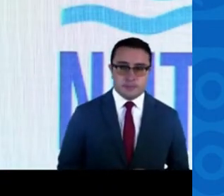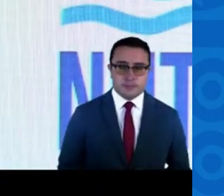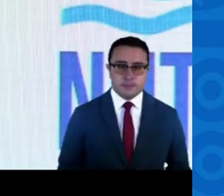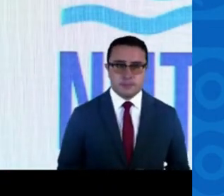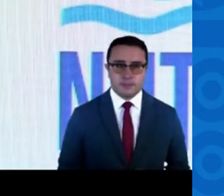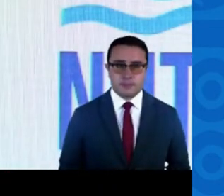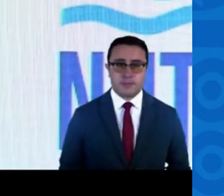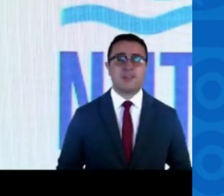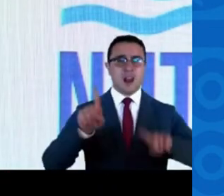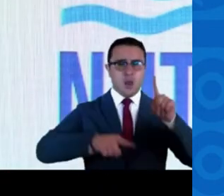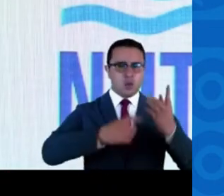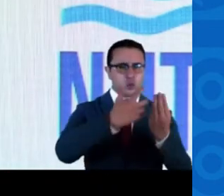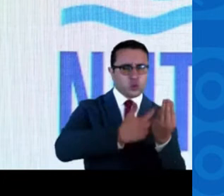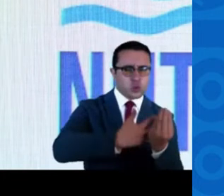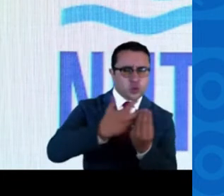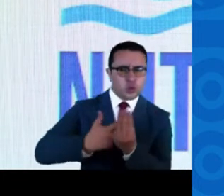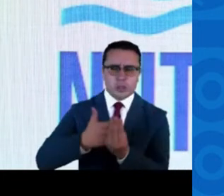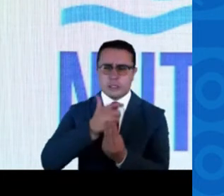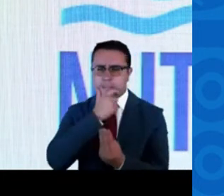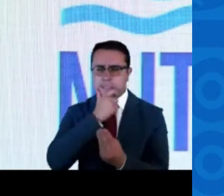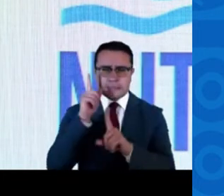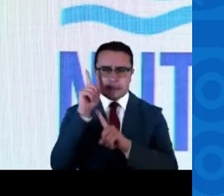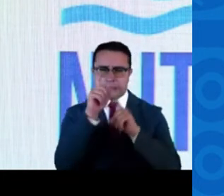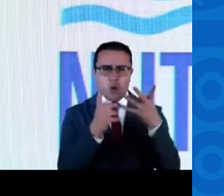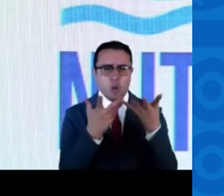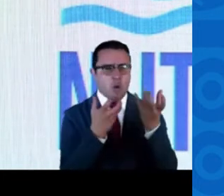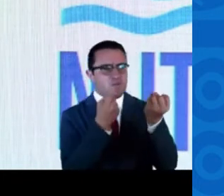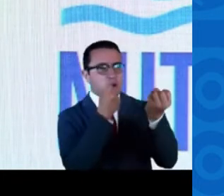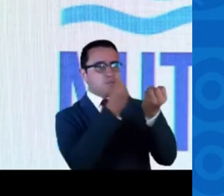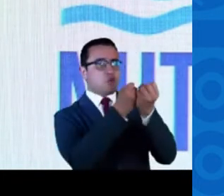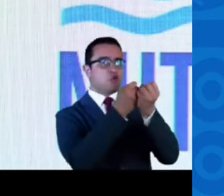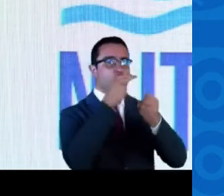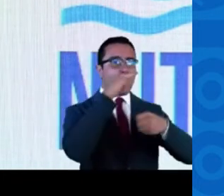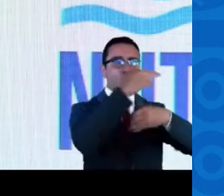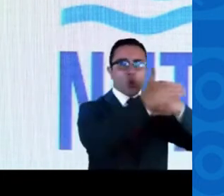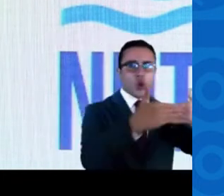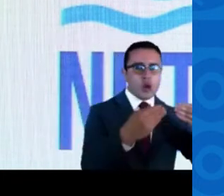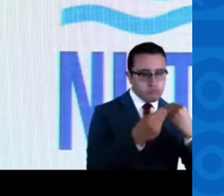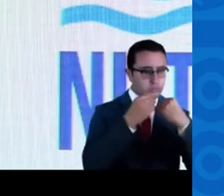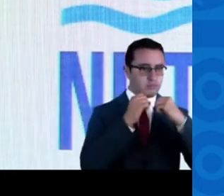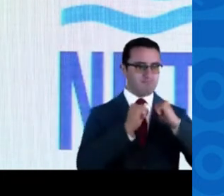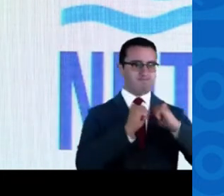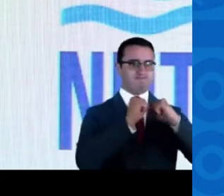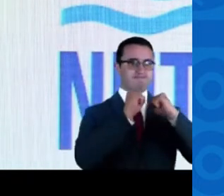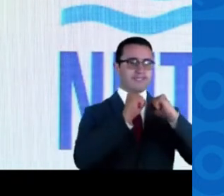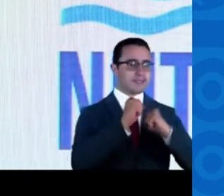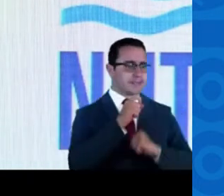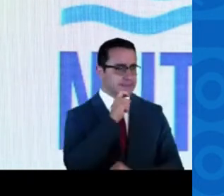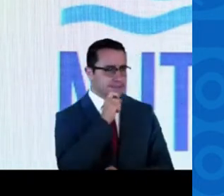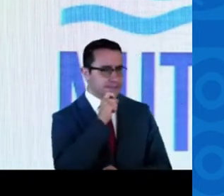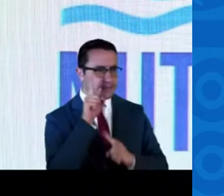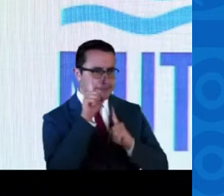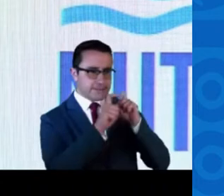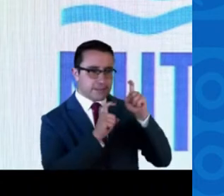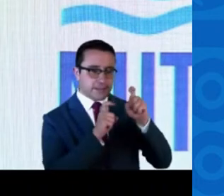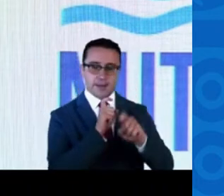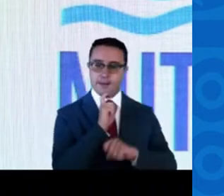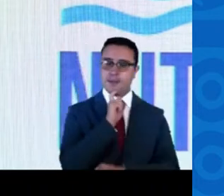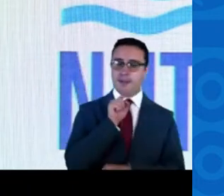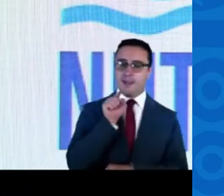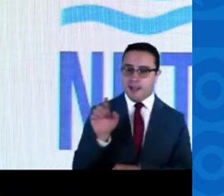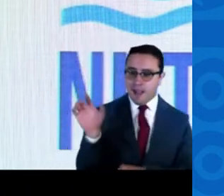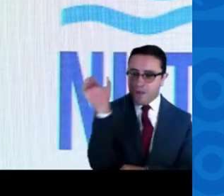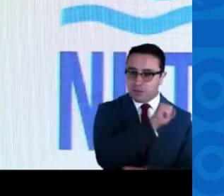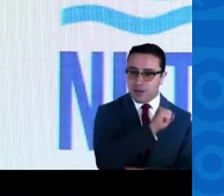sectors, did not see how they could contribute to nutrition and how they could contribute to the integral development